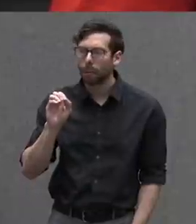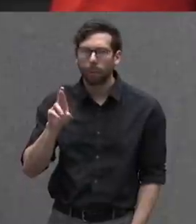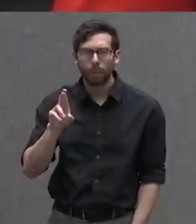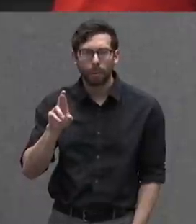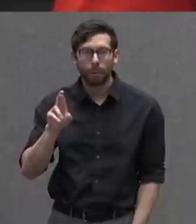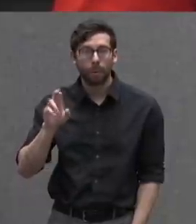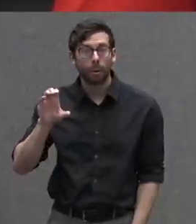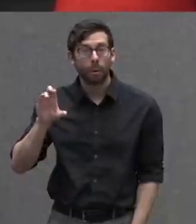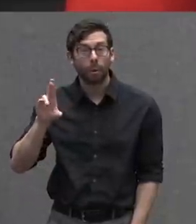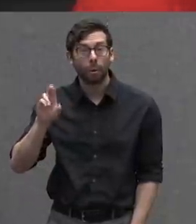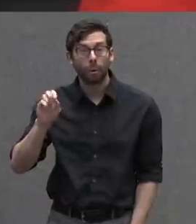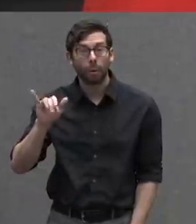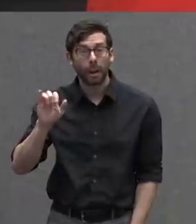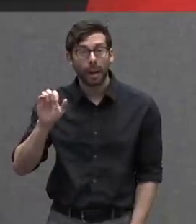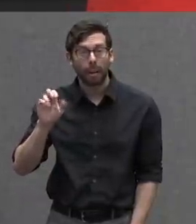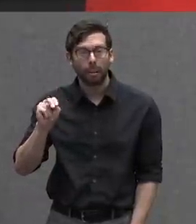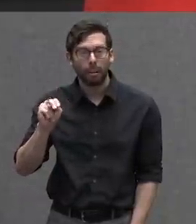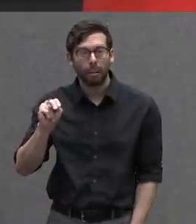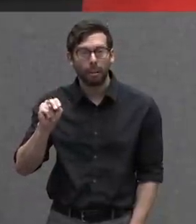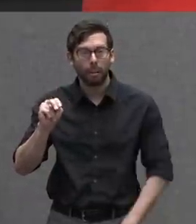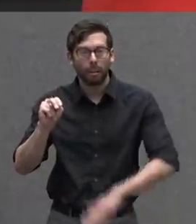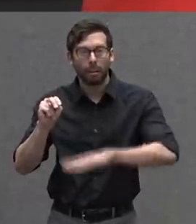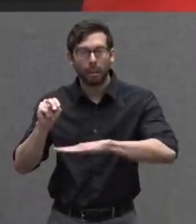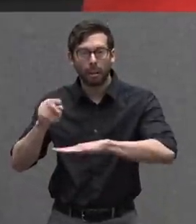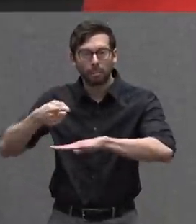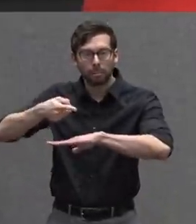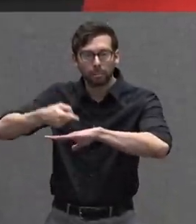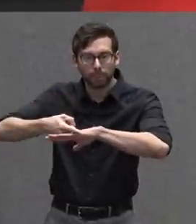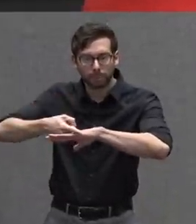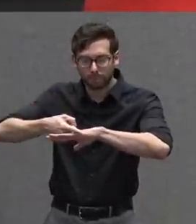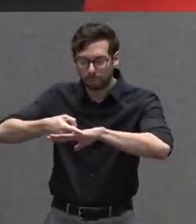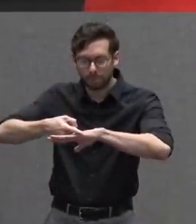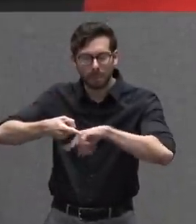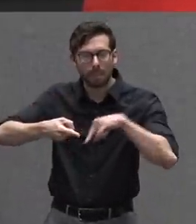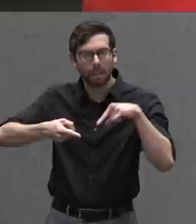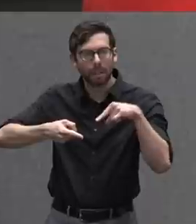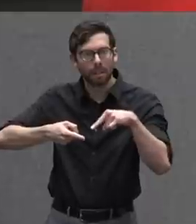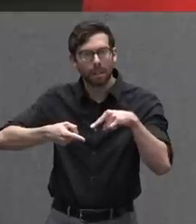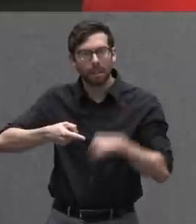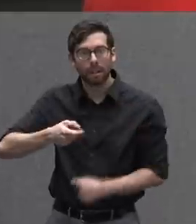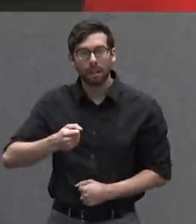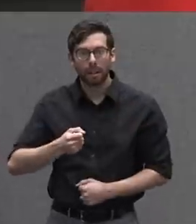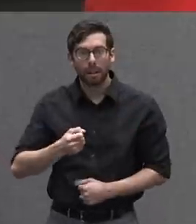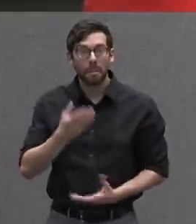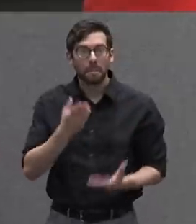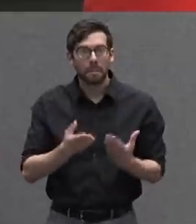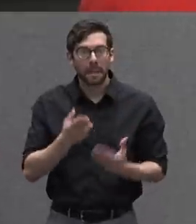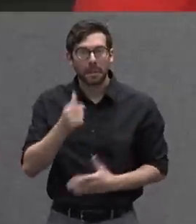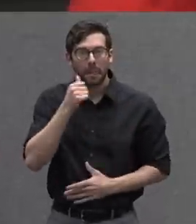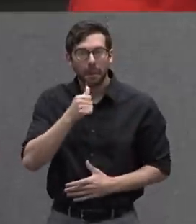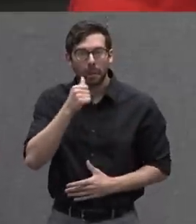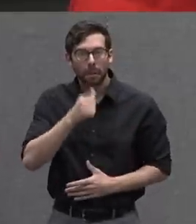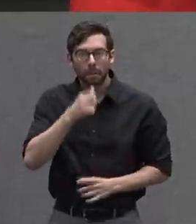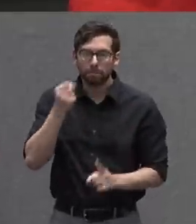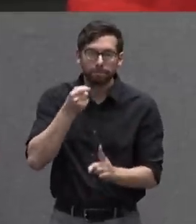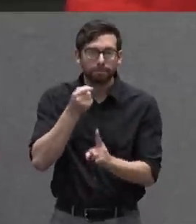I wonder if she got an idea, because over here, she starts to draw.